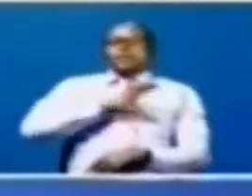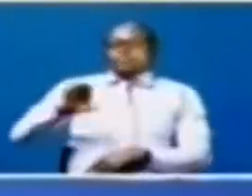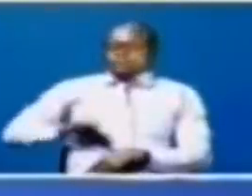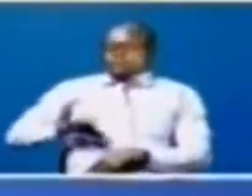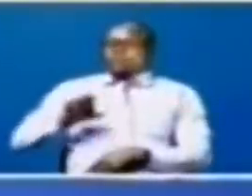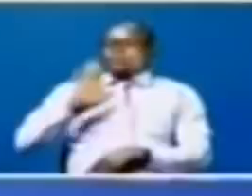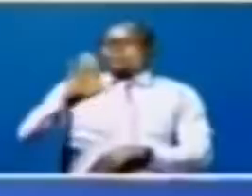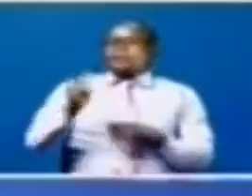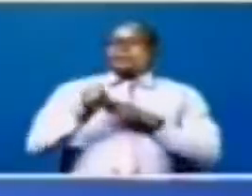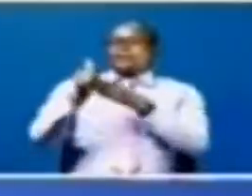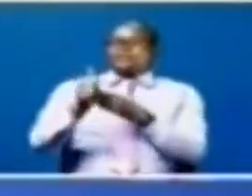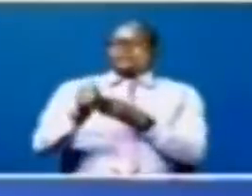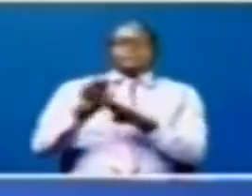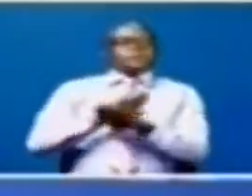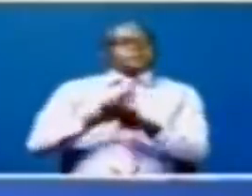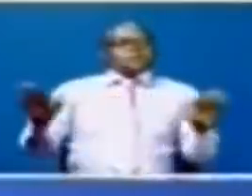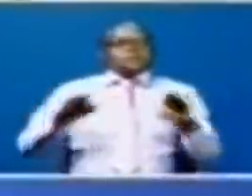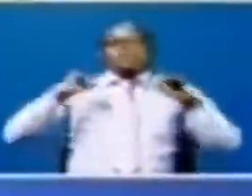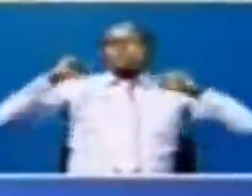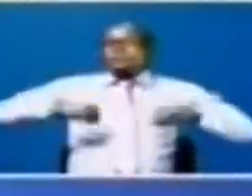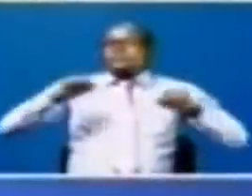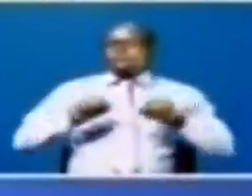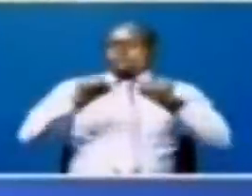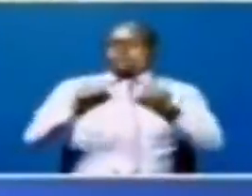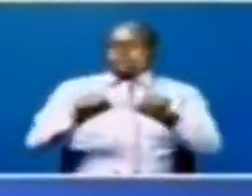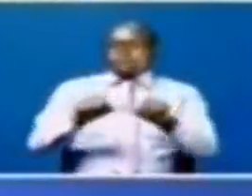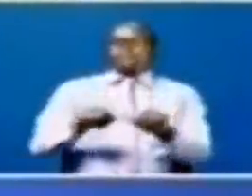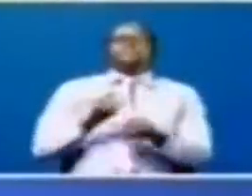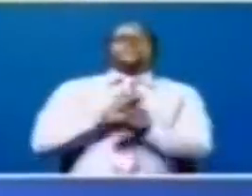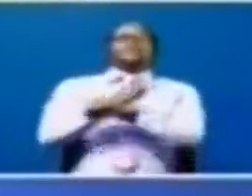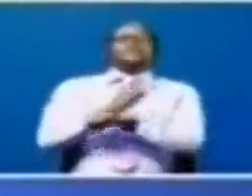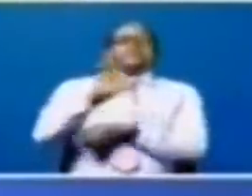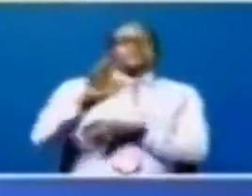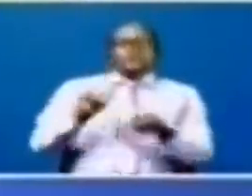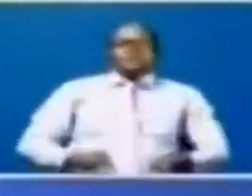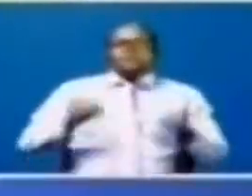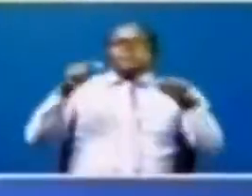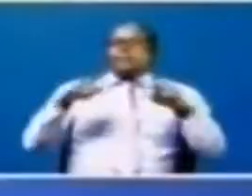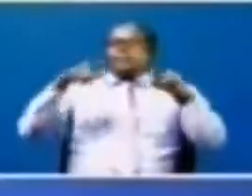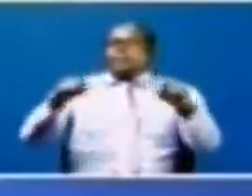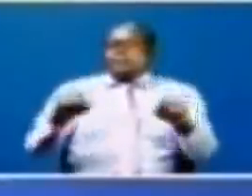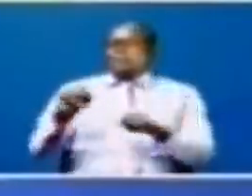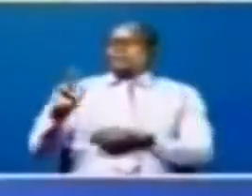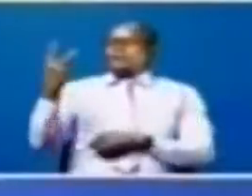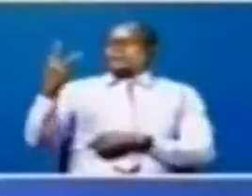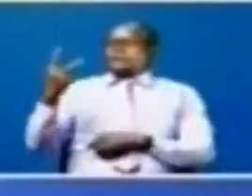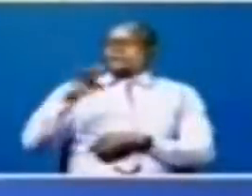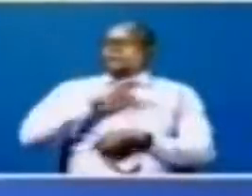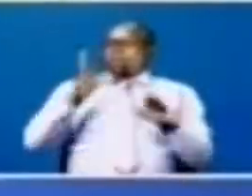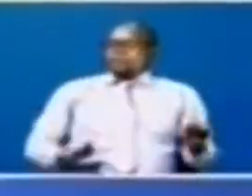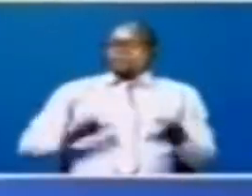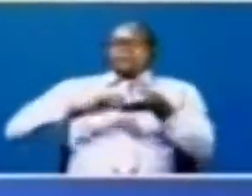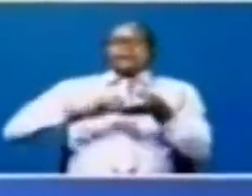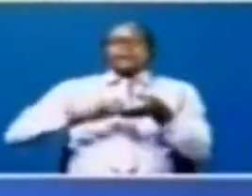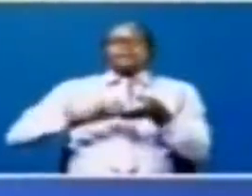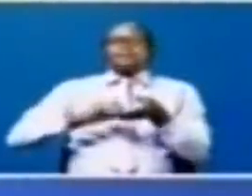his leadership no longer tenable. In his defense, Chebukati told the country that the commissioners were engaging